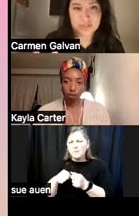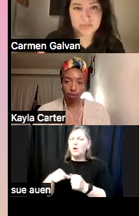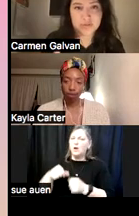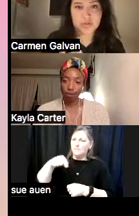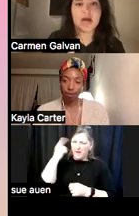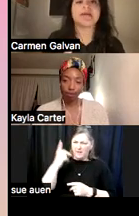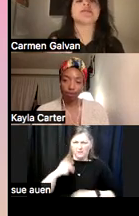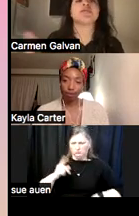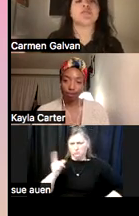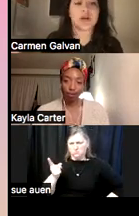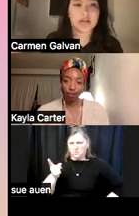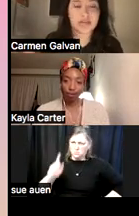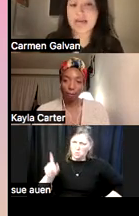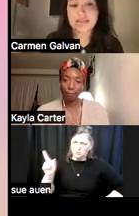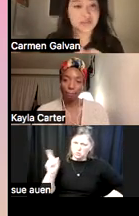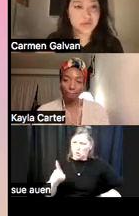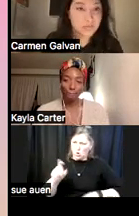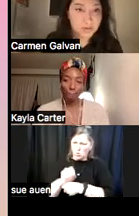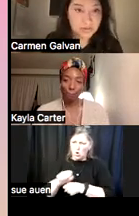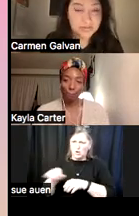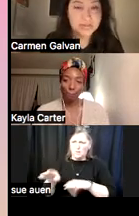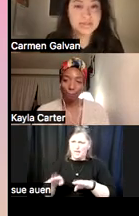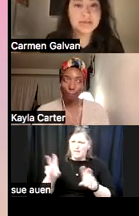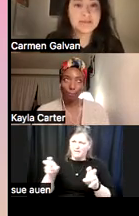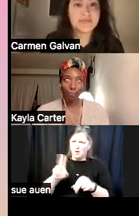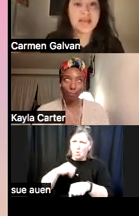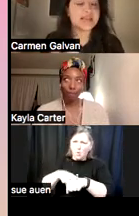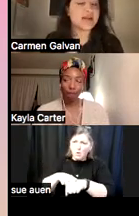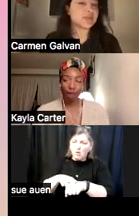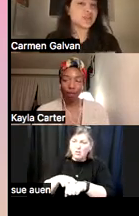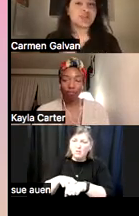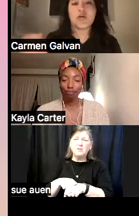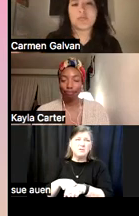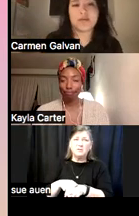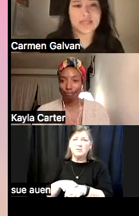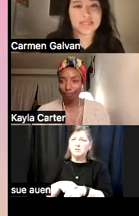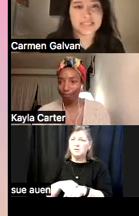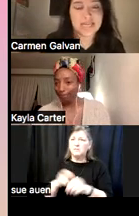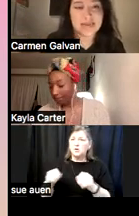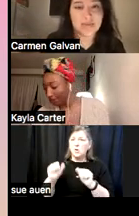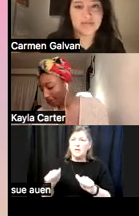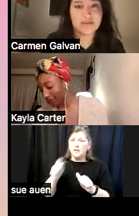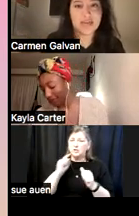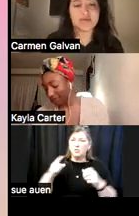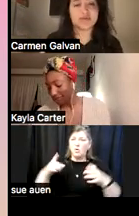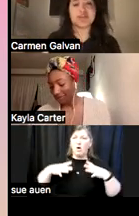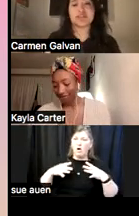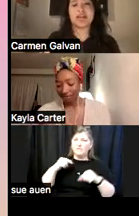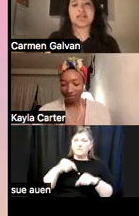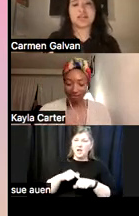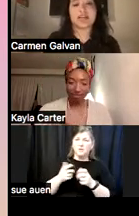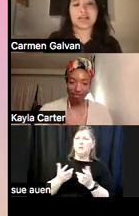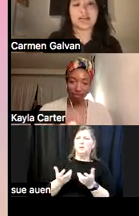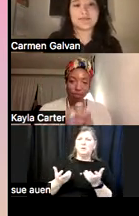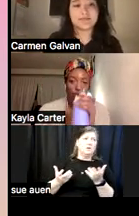folks were just supposed to come into work and act as normal, and there was no ability to take time off, and it was just